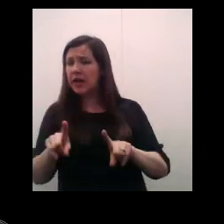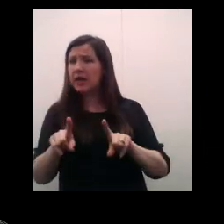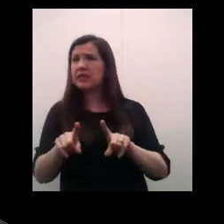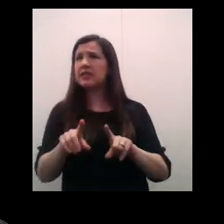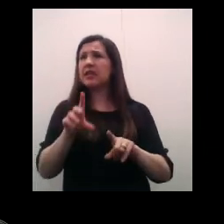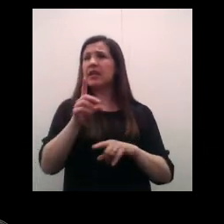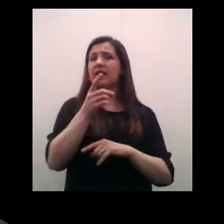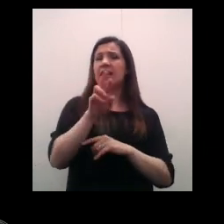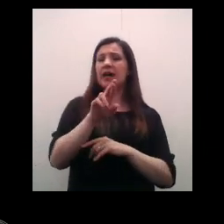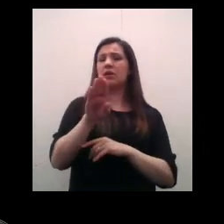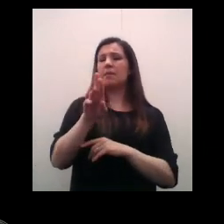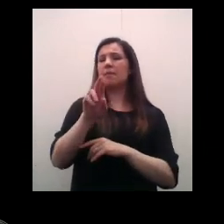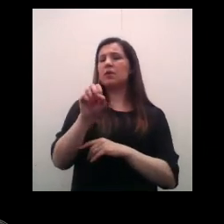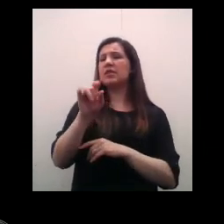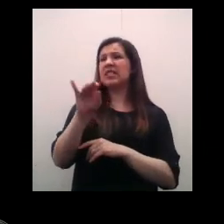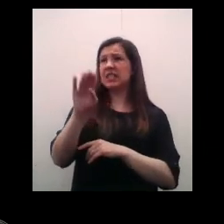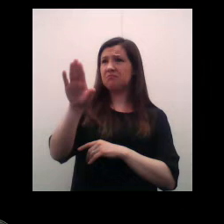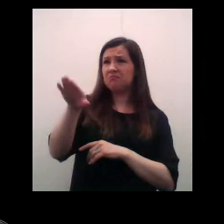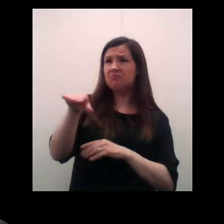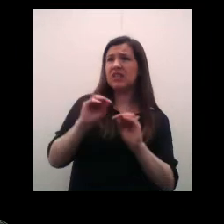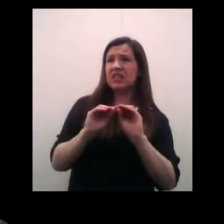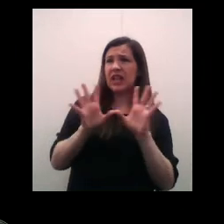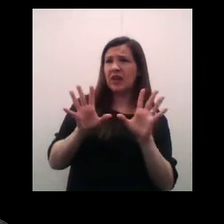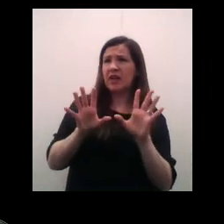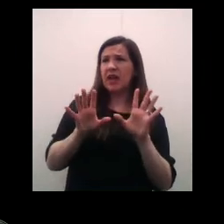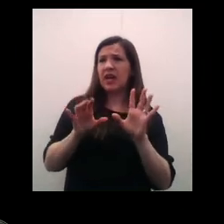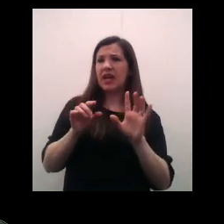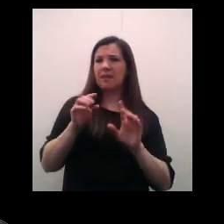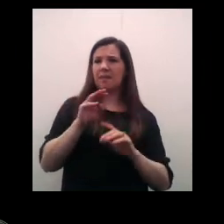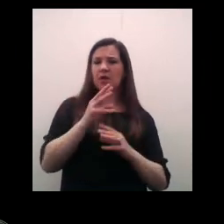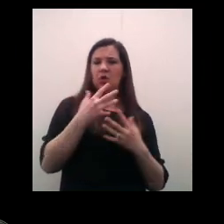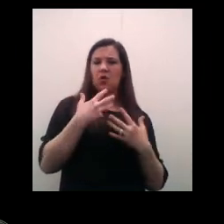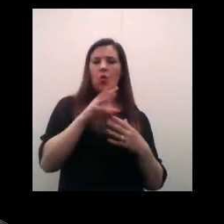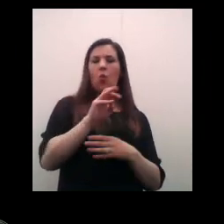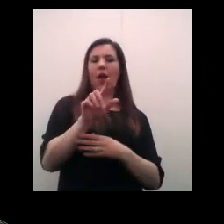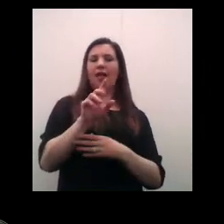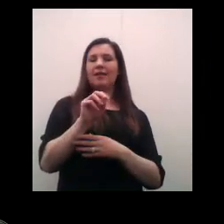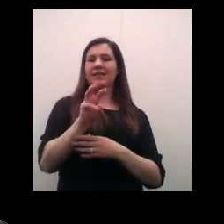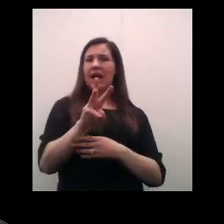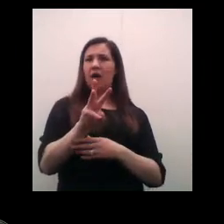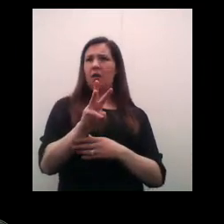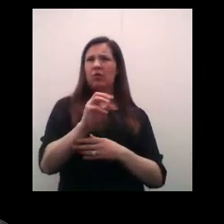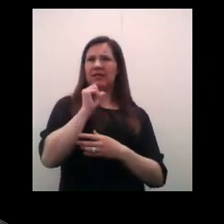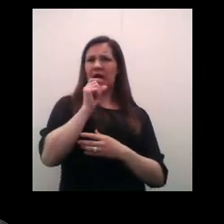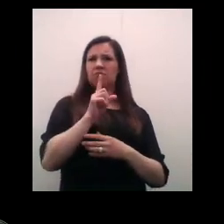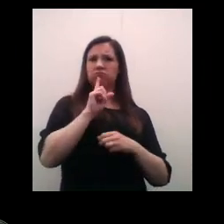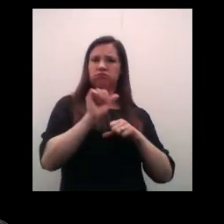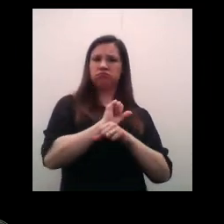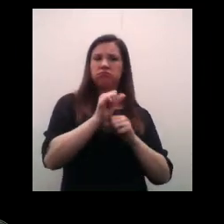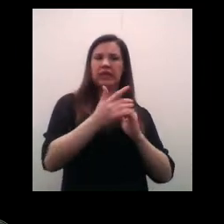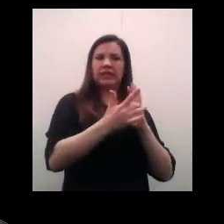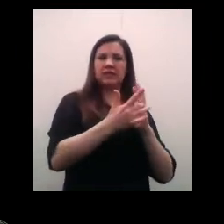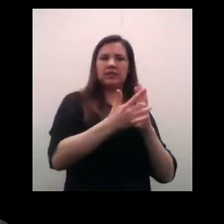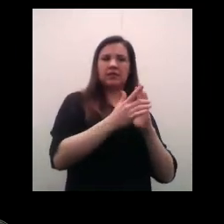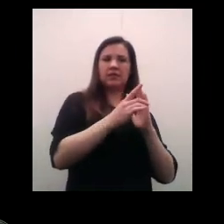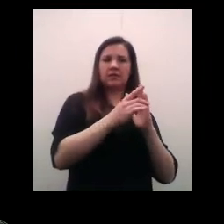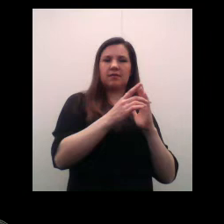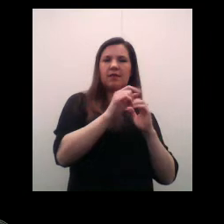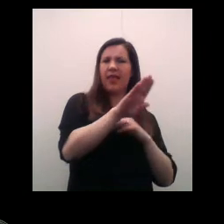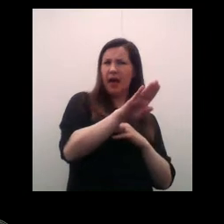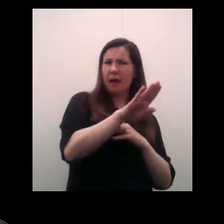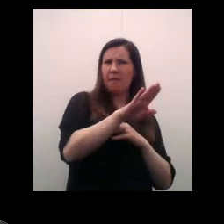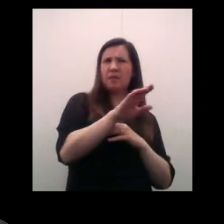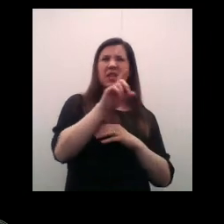Burstein, if you could clarify, because they are not technically a lab, do people still need to be in isolation once they get tested at places such